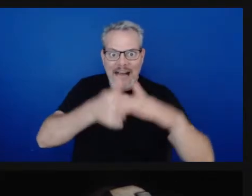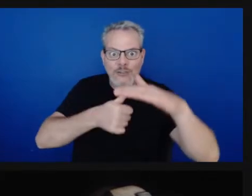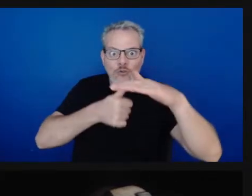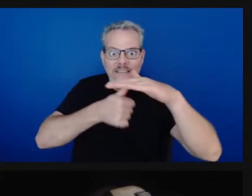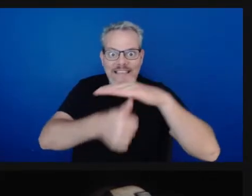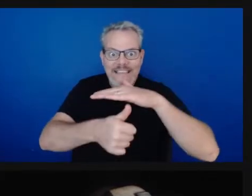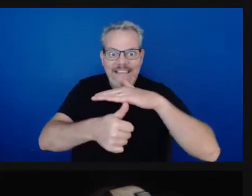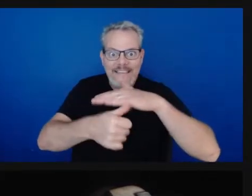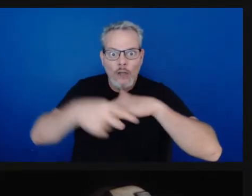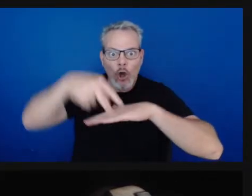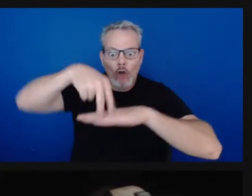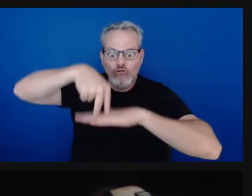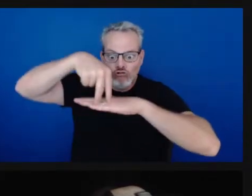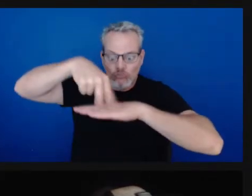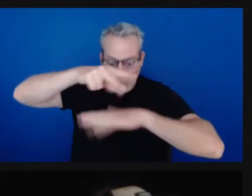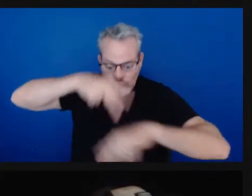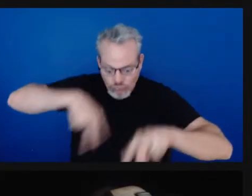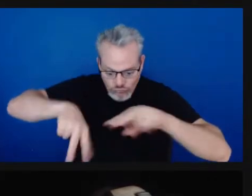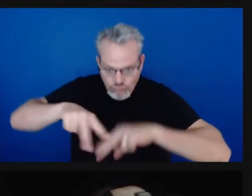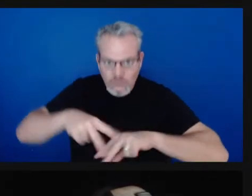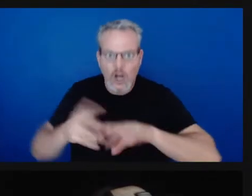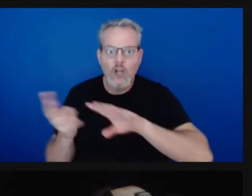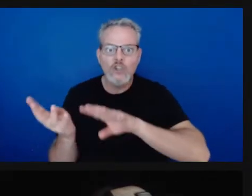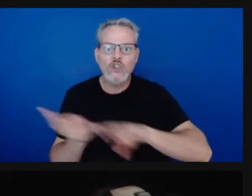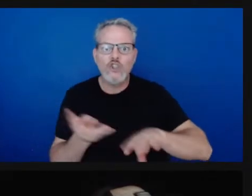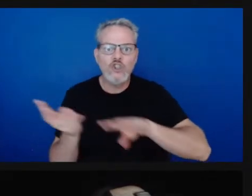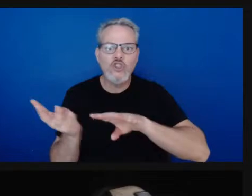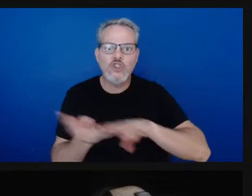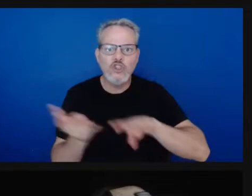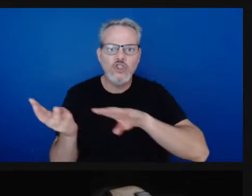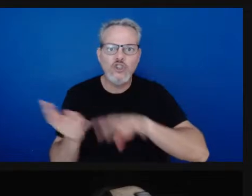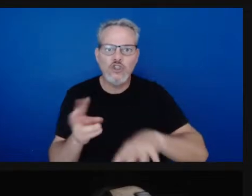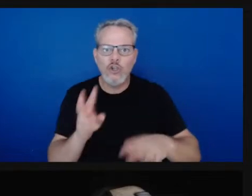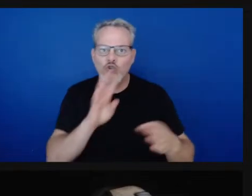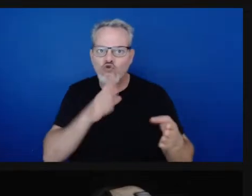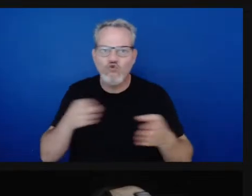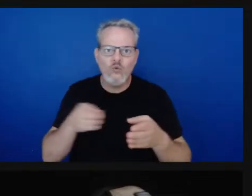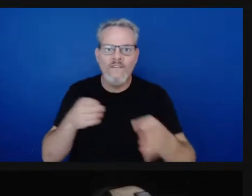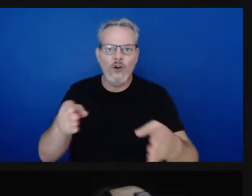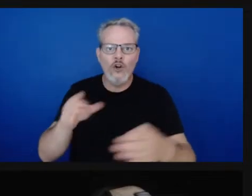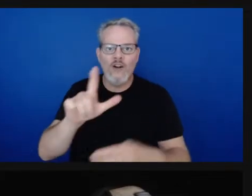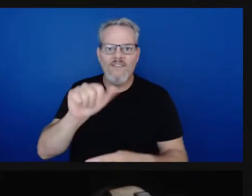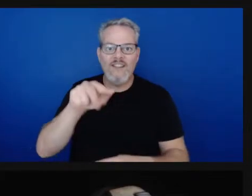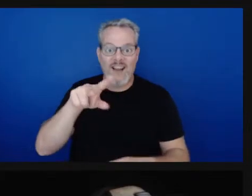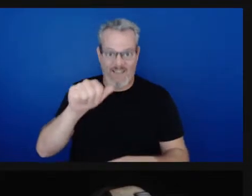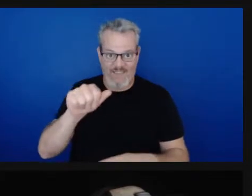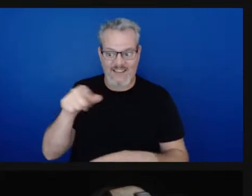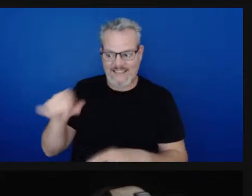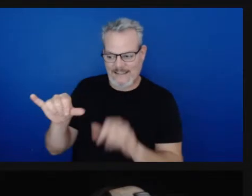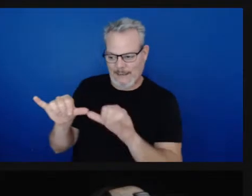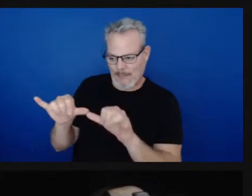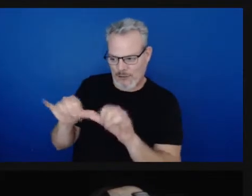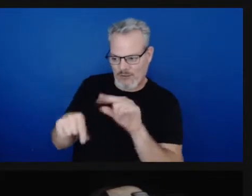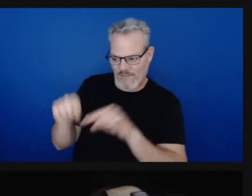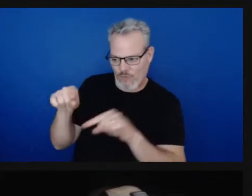right here that he's measuring its dimensions with this instrument. We'll get into this here shortly.